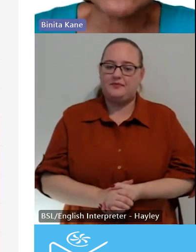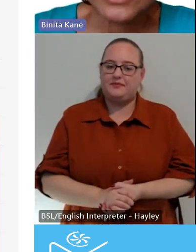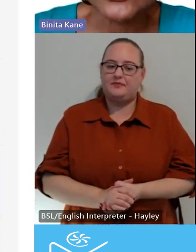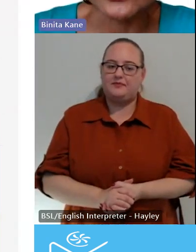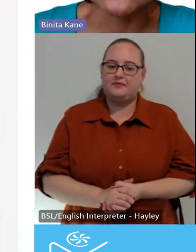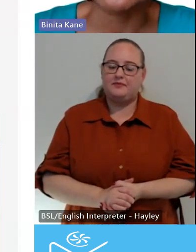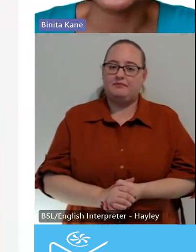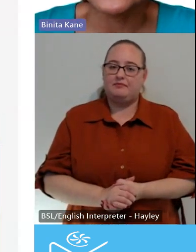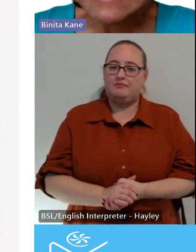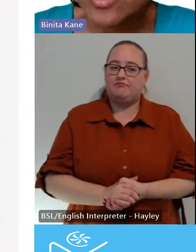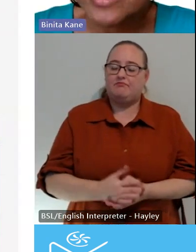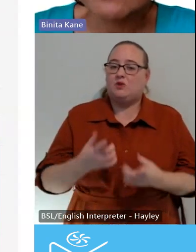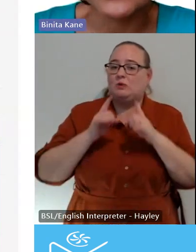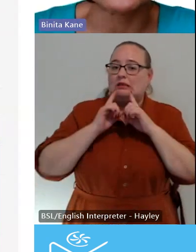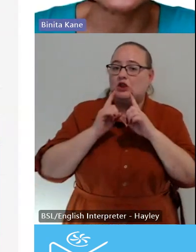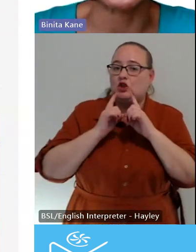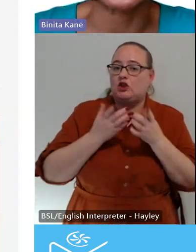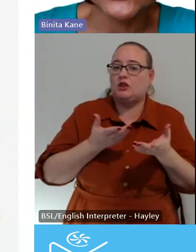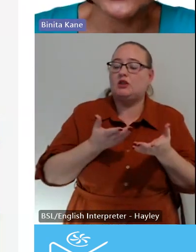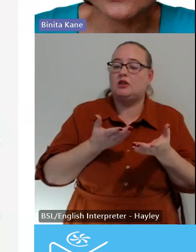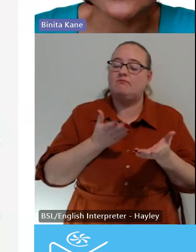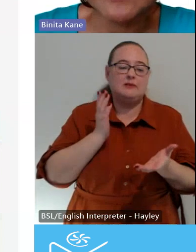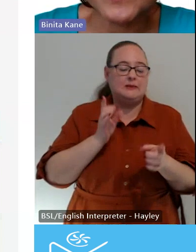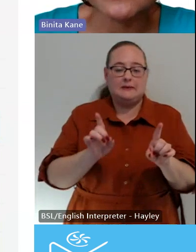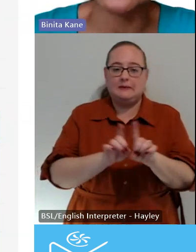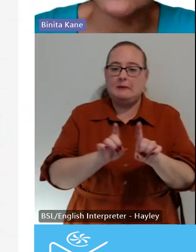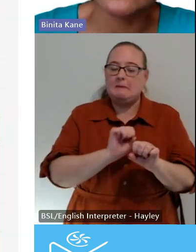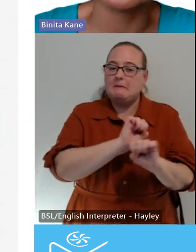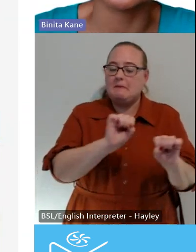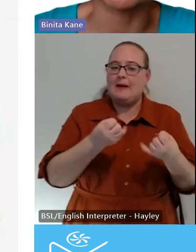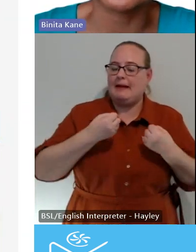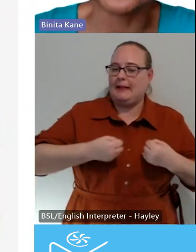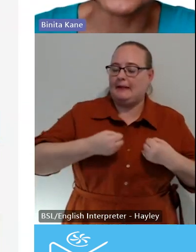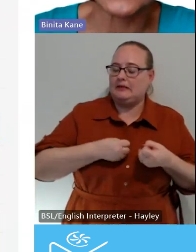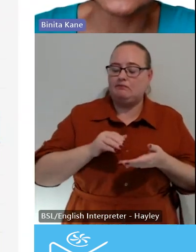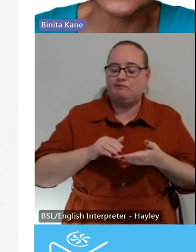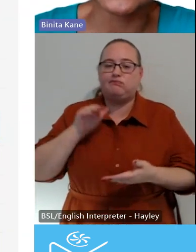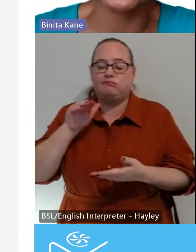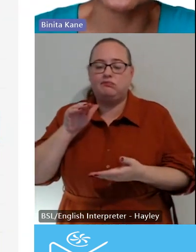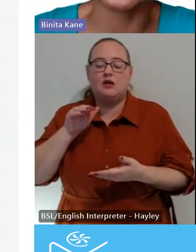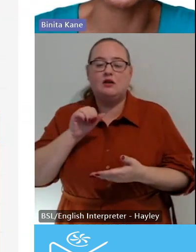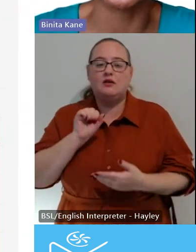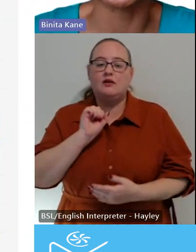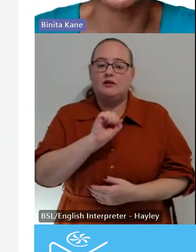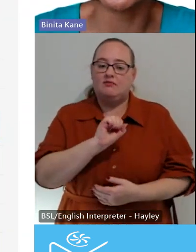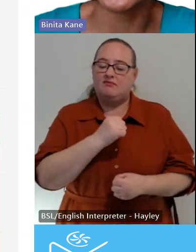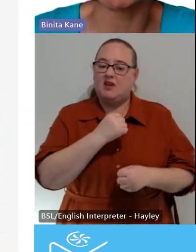What about teachers? Well, the same trend is being seen in teacher illness absence. Again, government data here showing